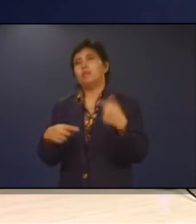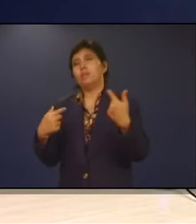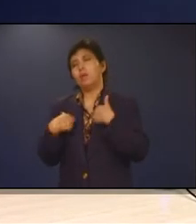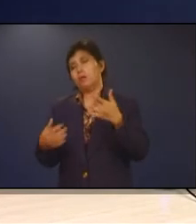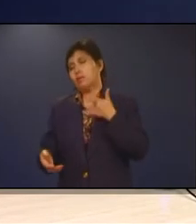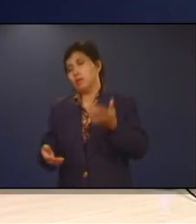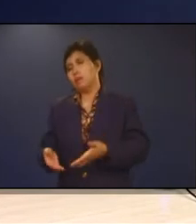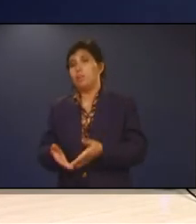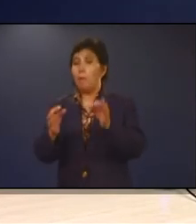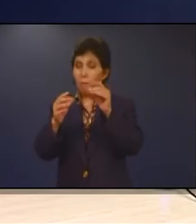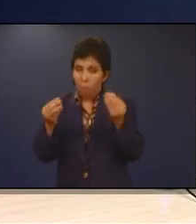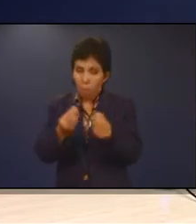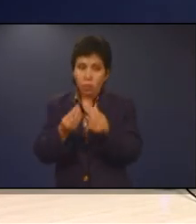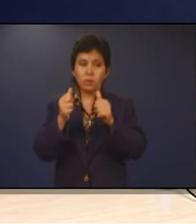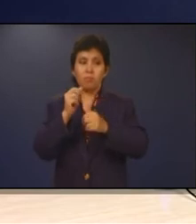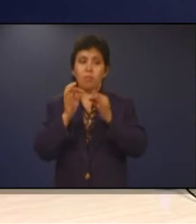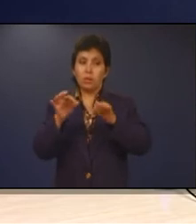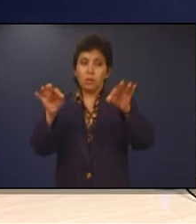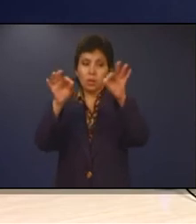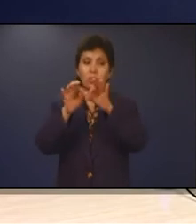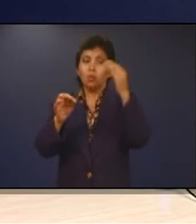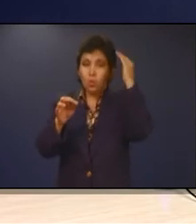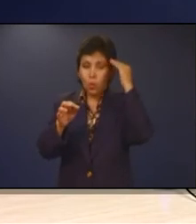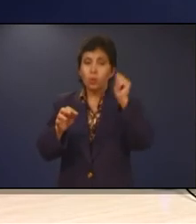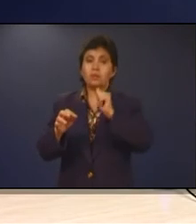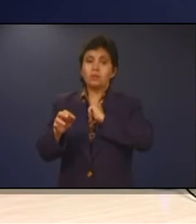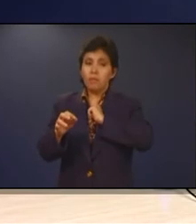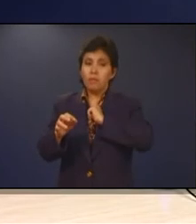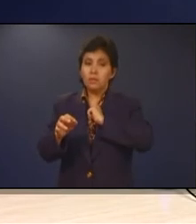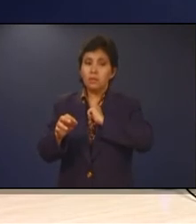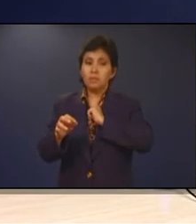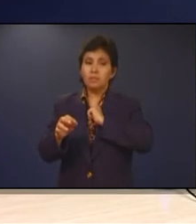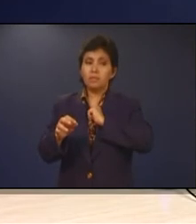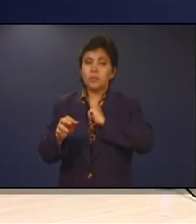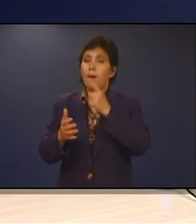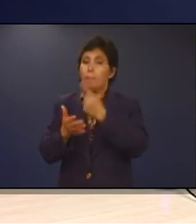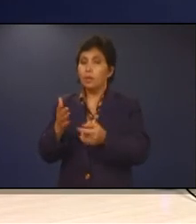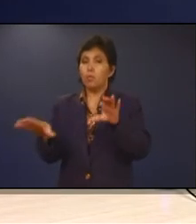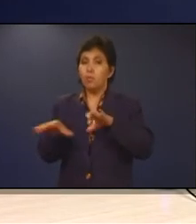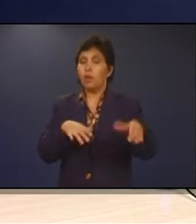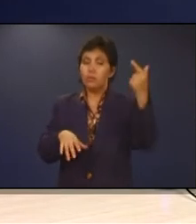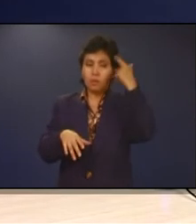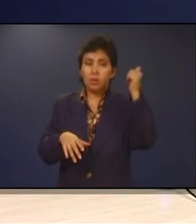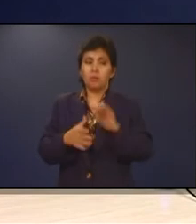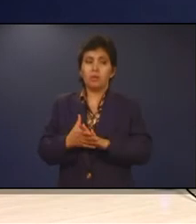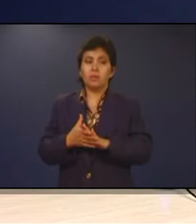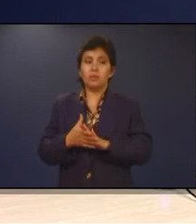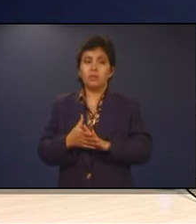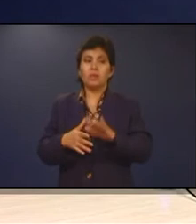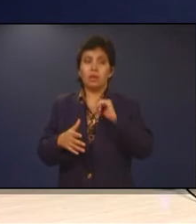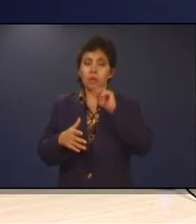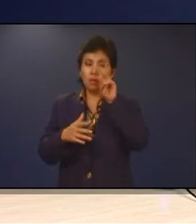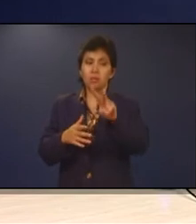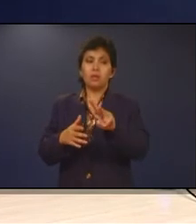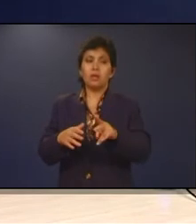me? Okay? Most importantly, know what you believed in, know your self-esteem, yeah? That's another type